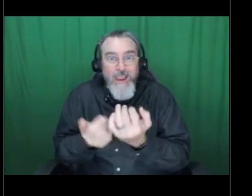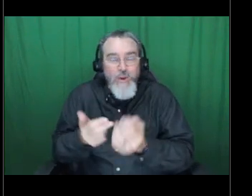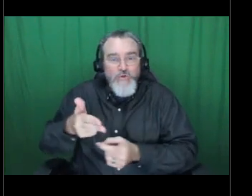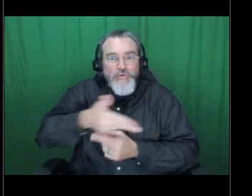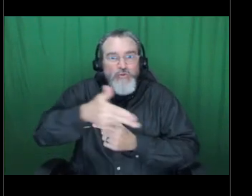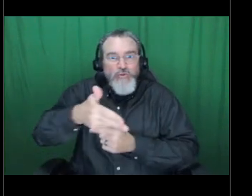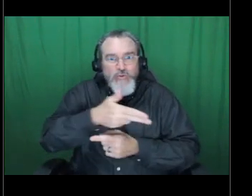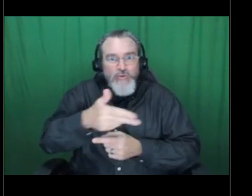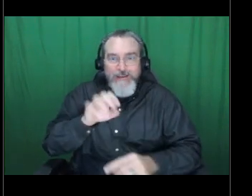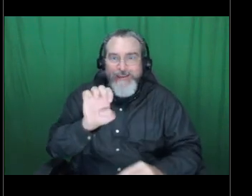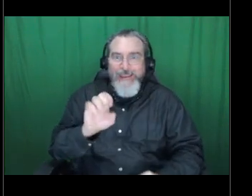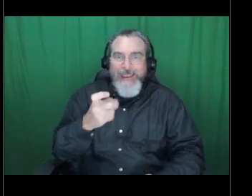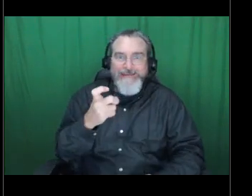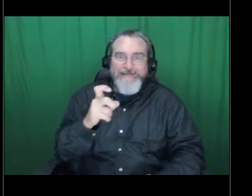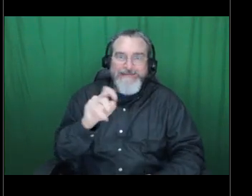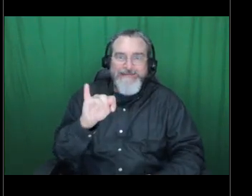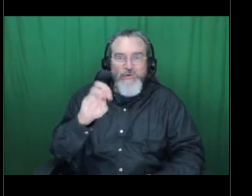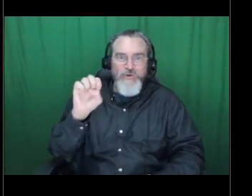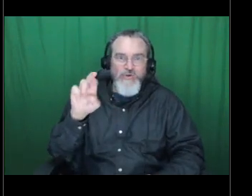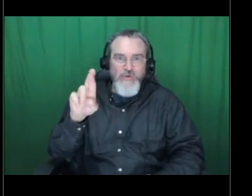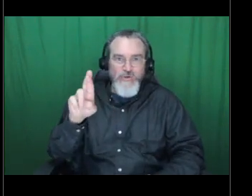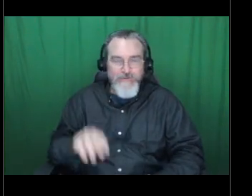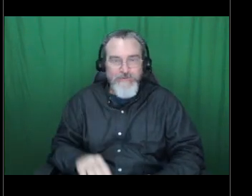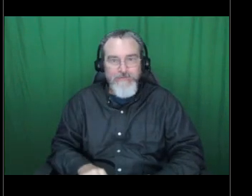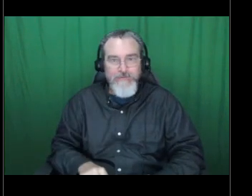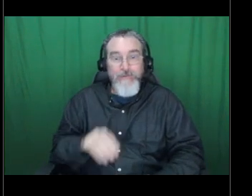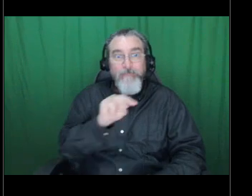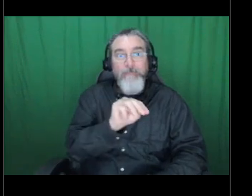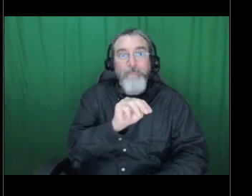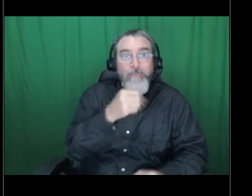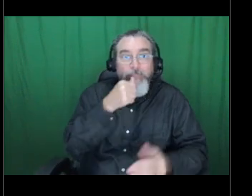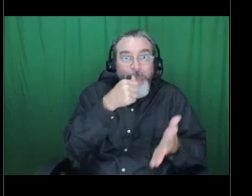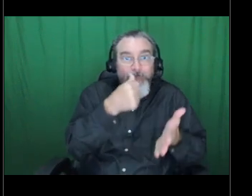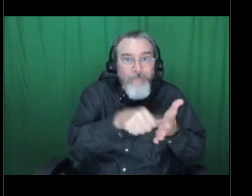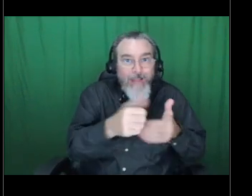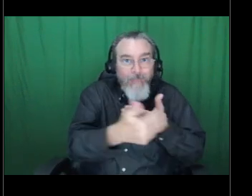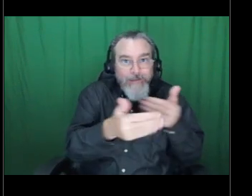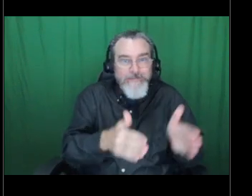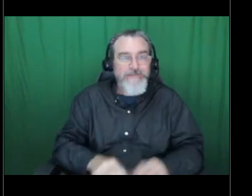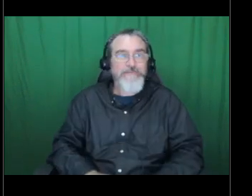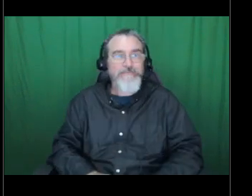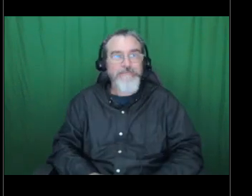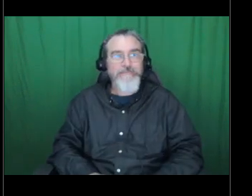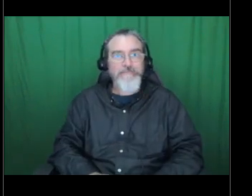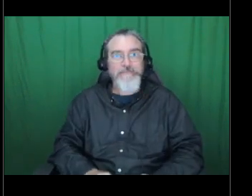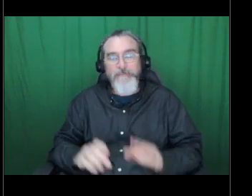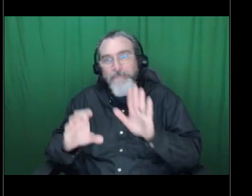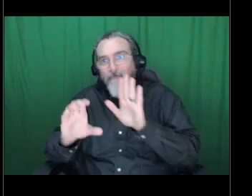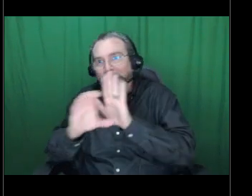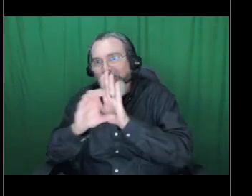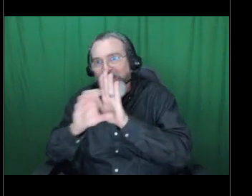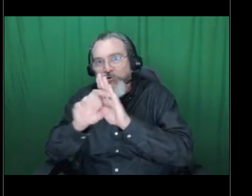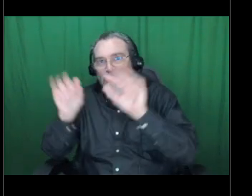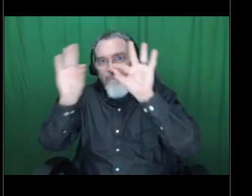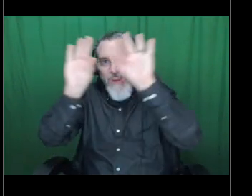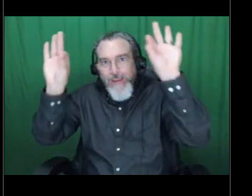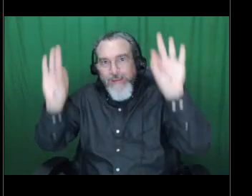mailboxes, large ornate picture frames, light fixtures,